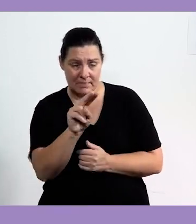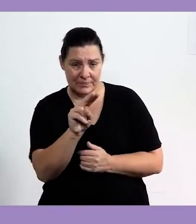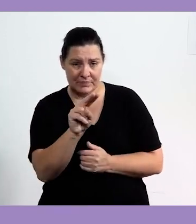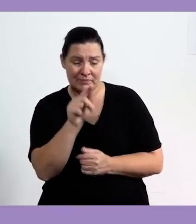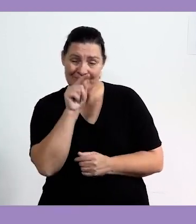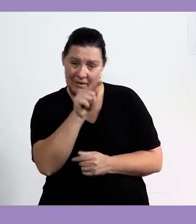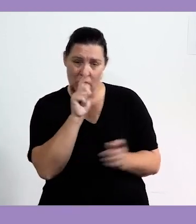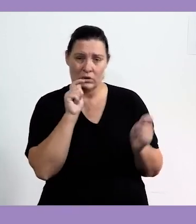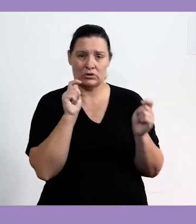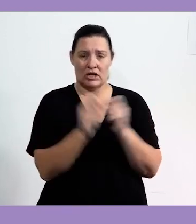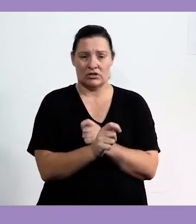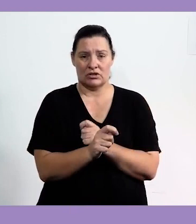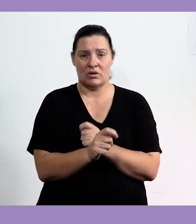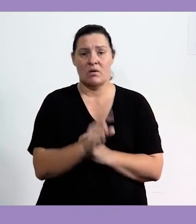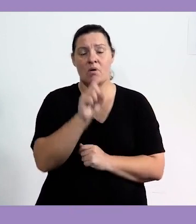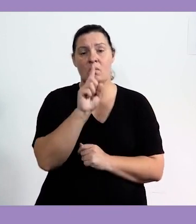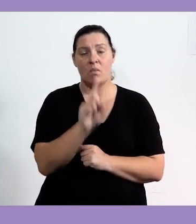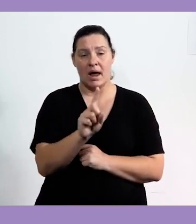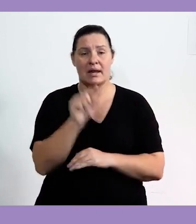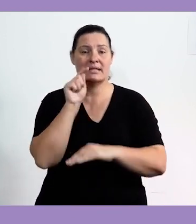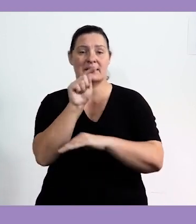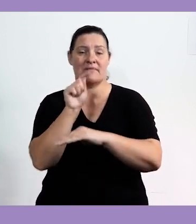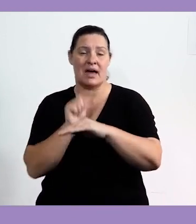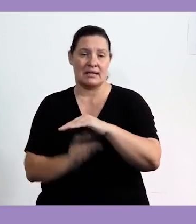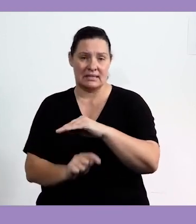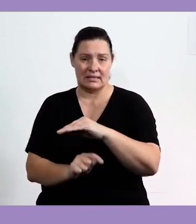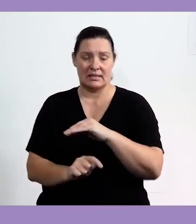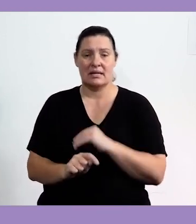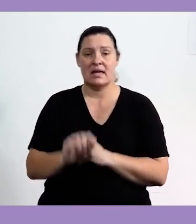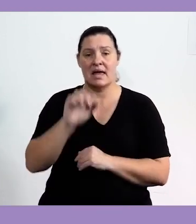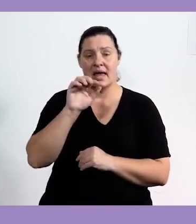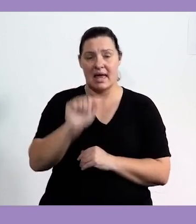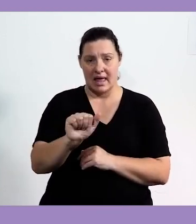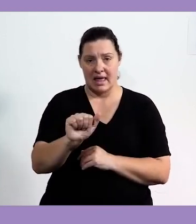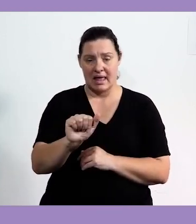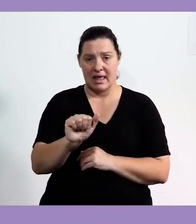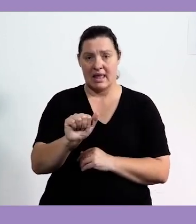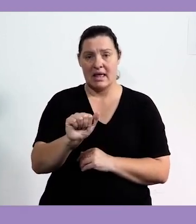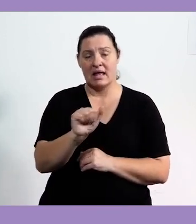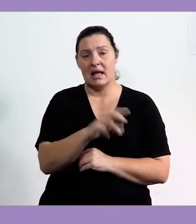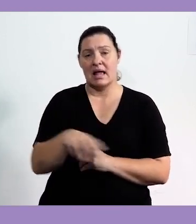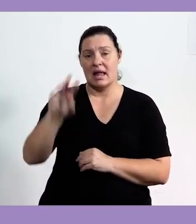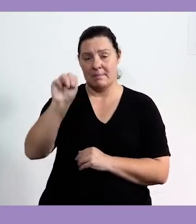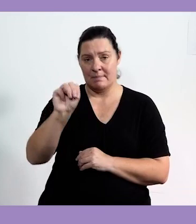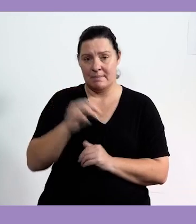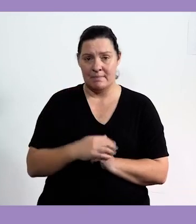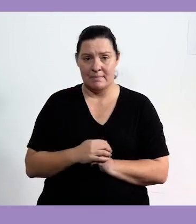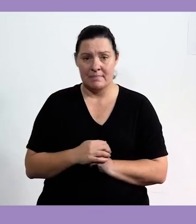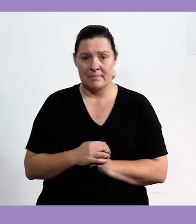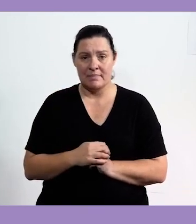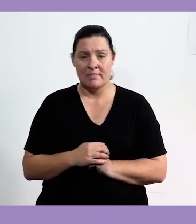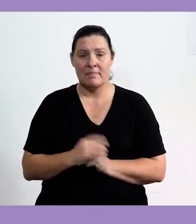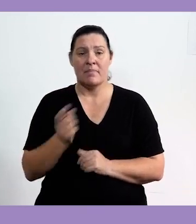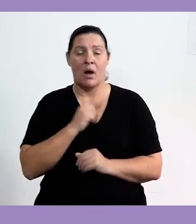you see how that will change to 1 divided by a raised to the exponent m?